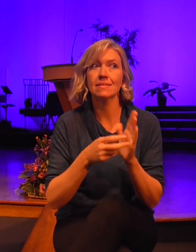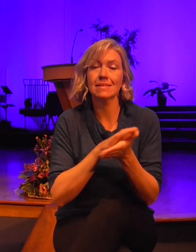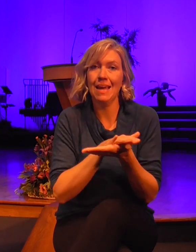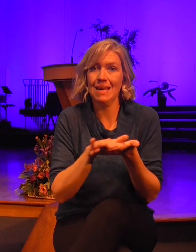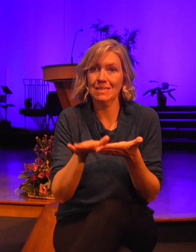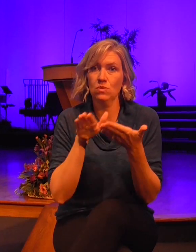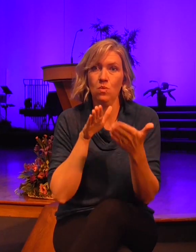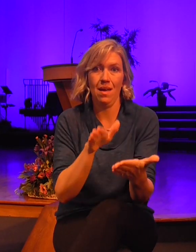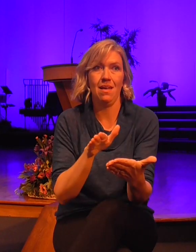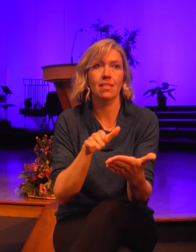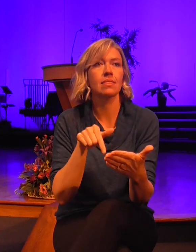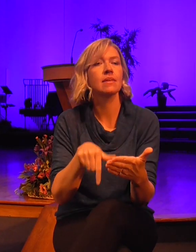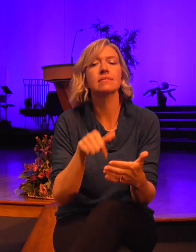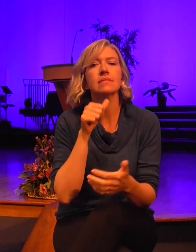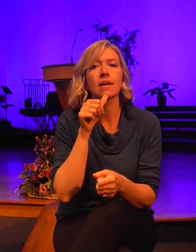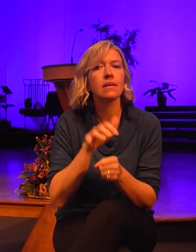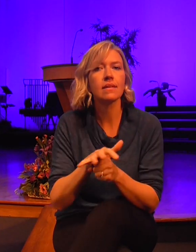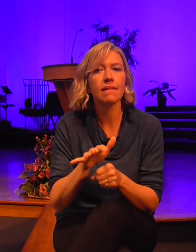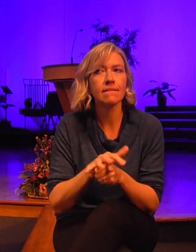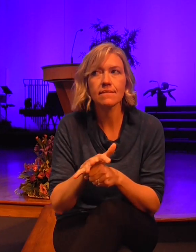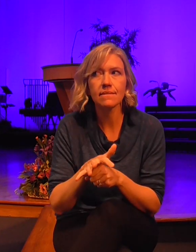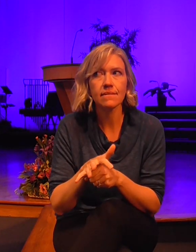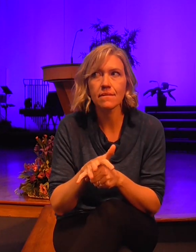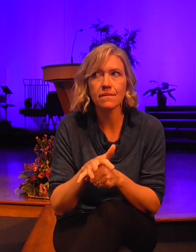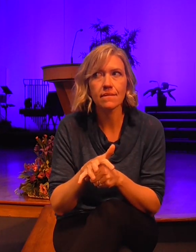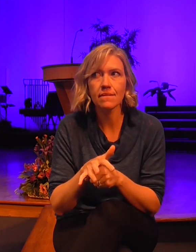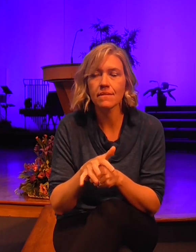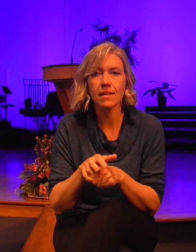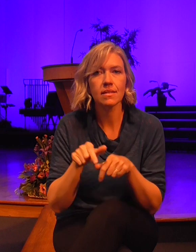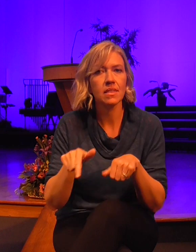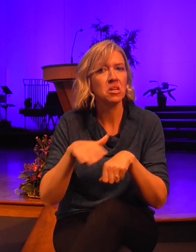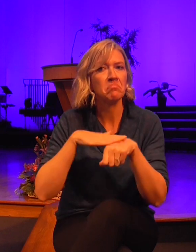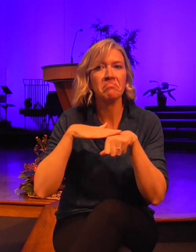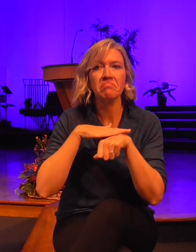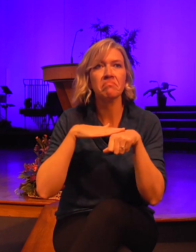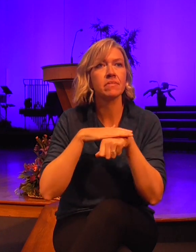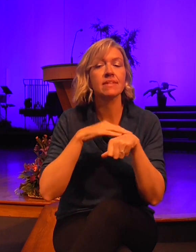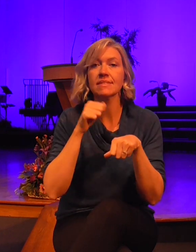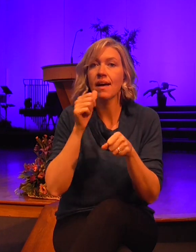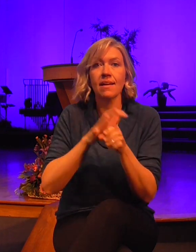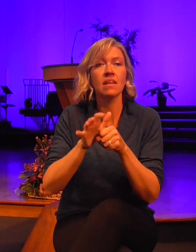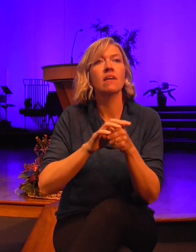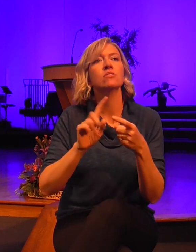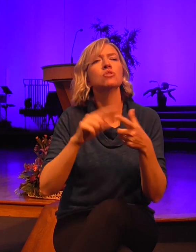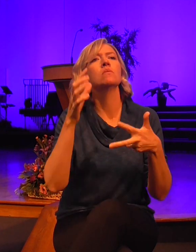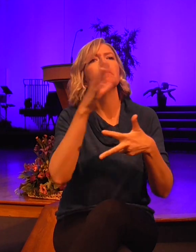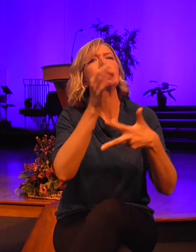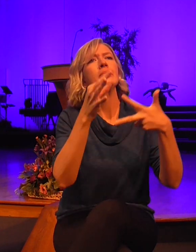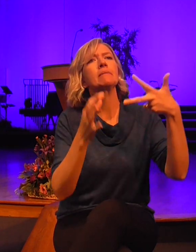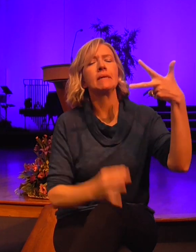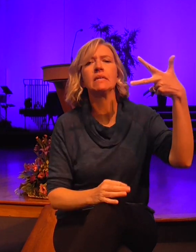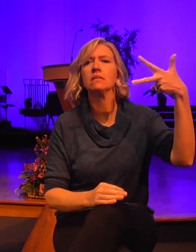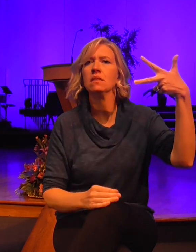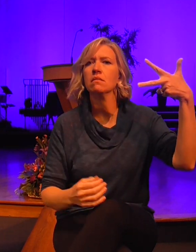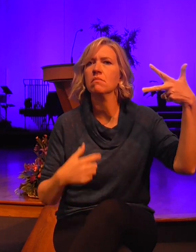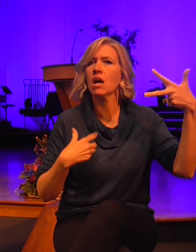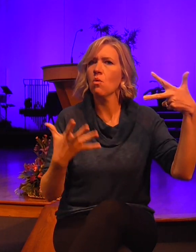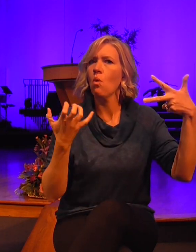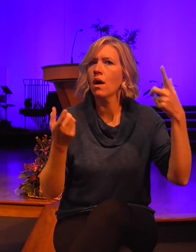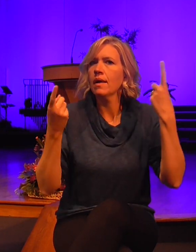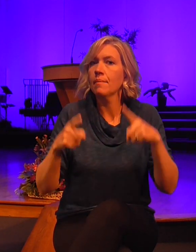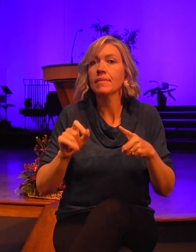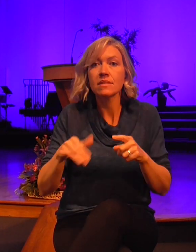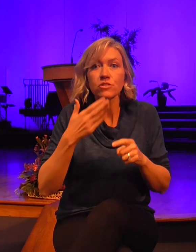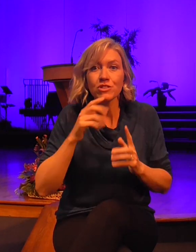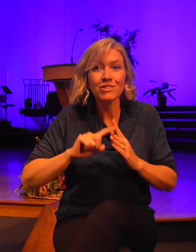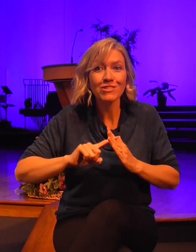it's not enough. It's not enough just to choose the big thing that you want to have happen in your life. It's a